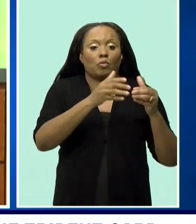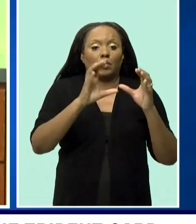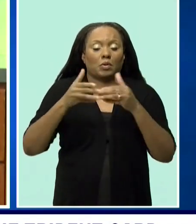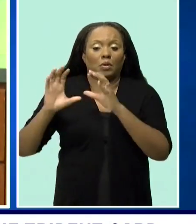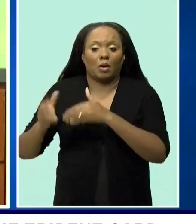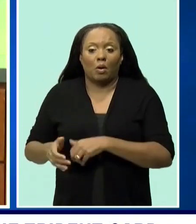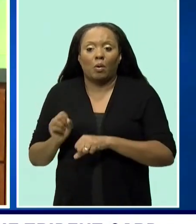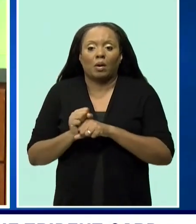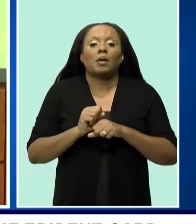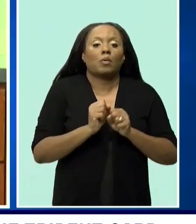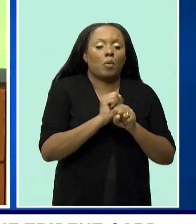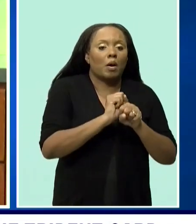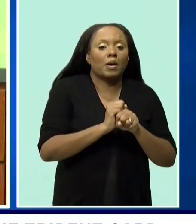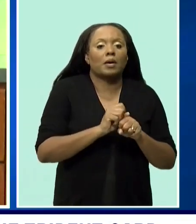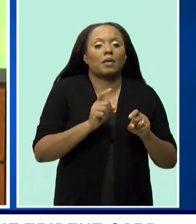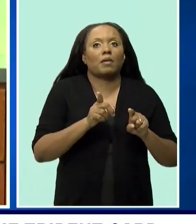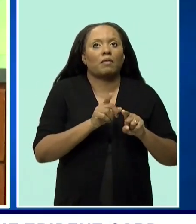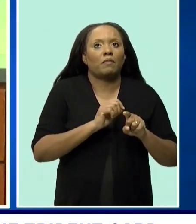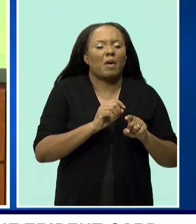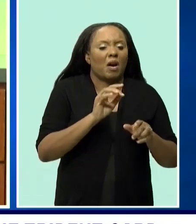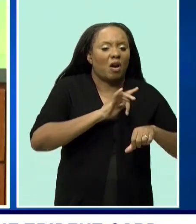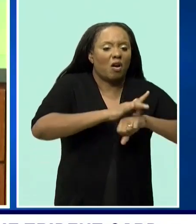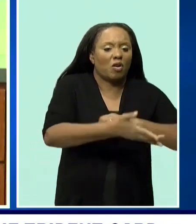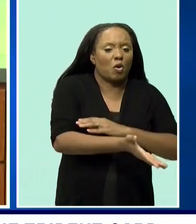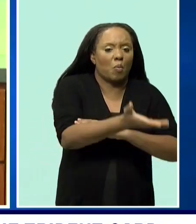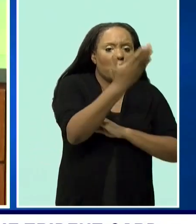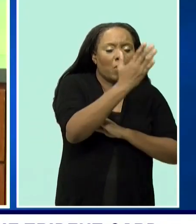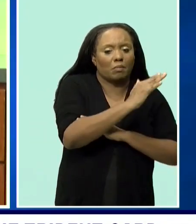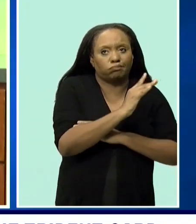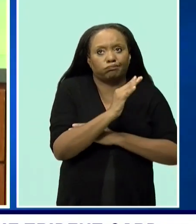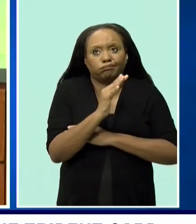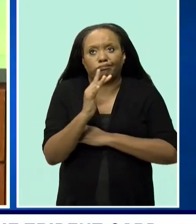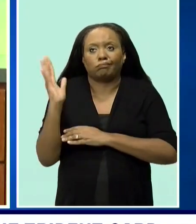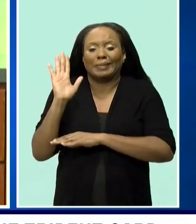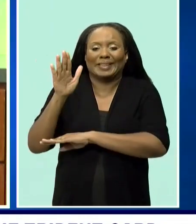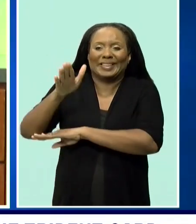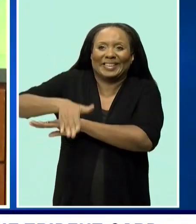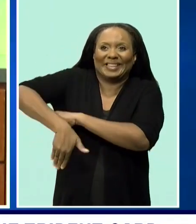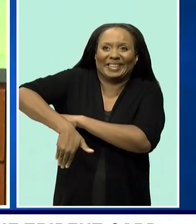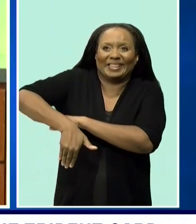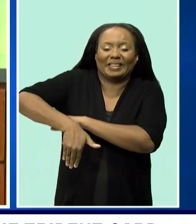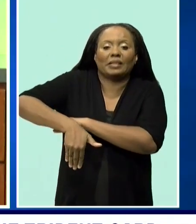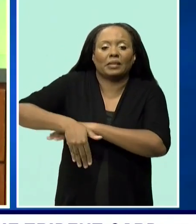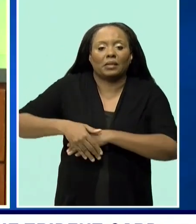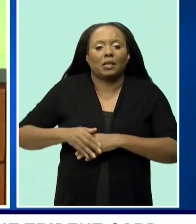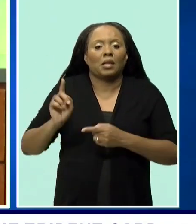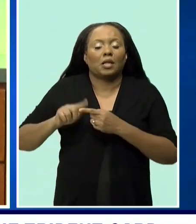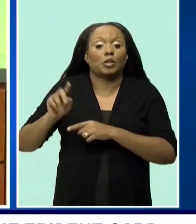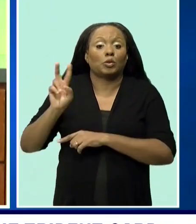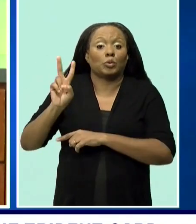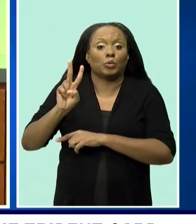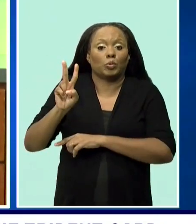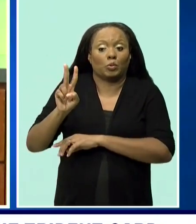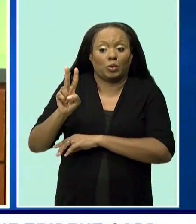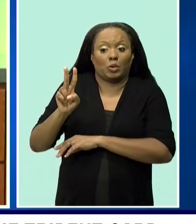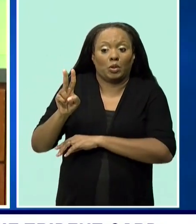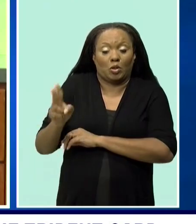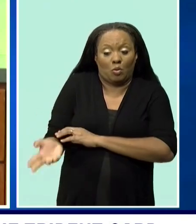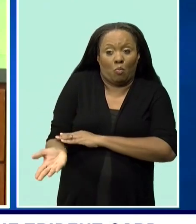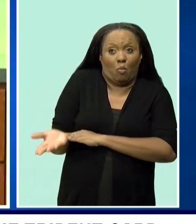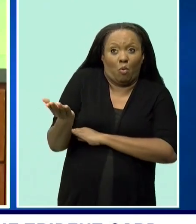2, persons 2 till 10, and another set from 10 till 2 in the morning. So based